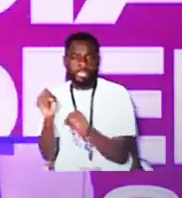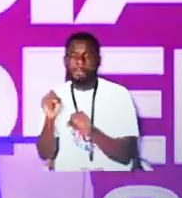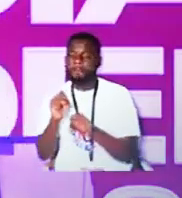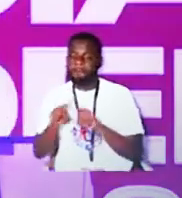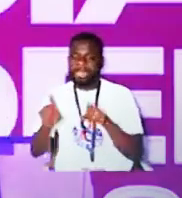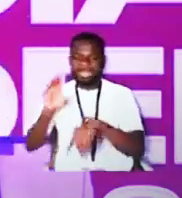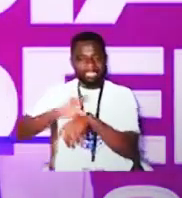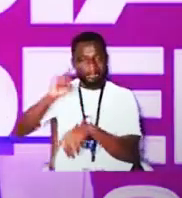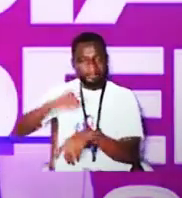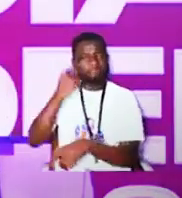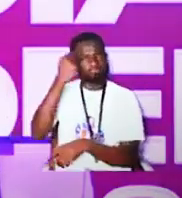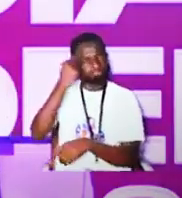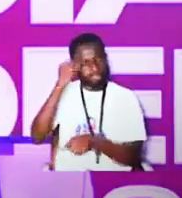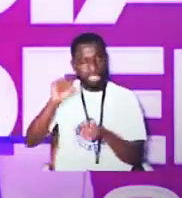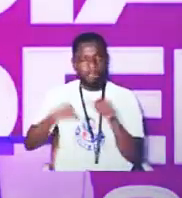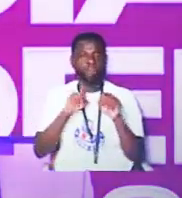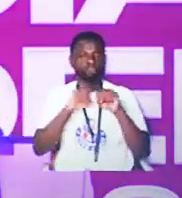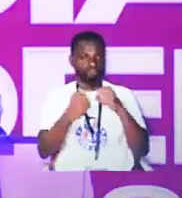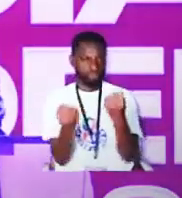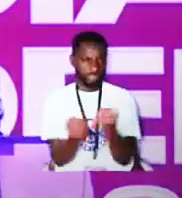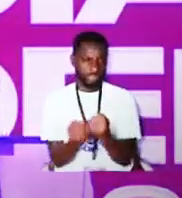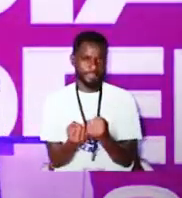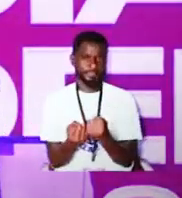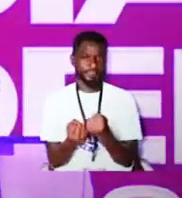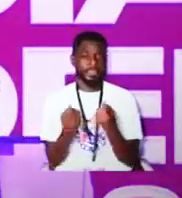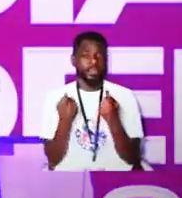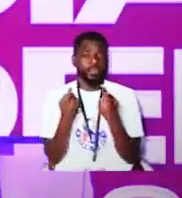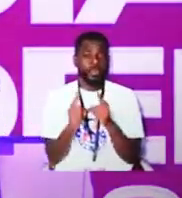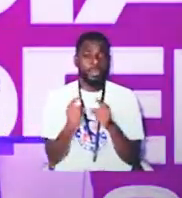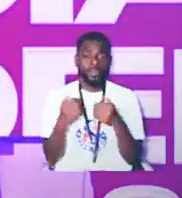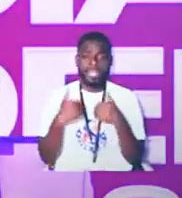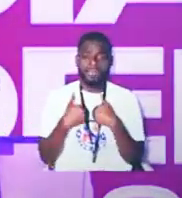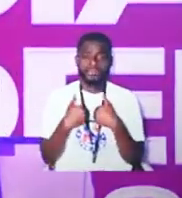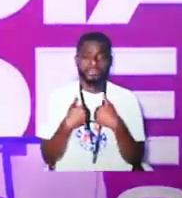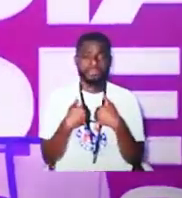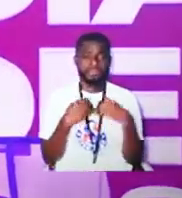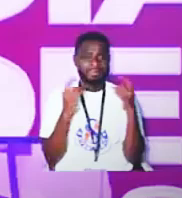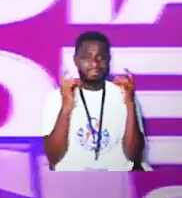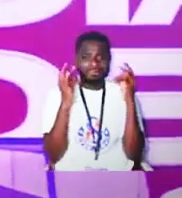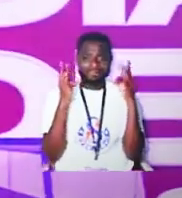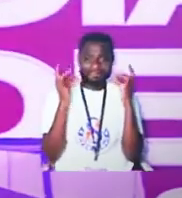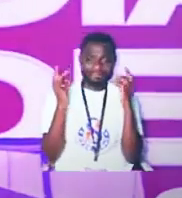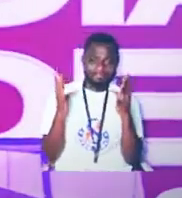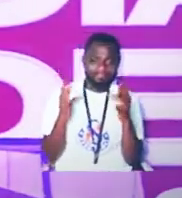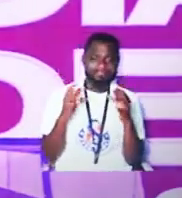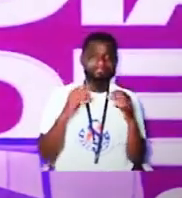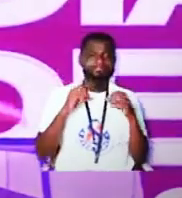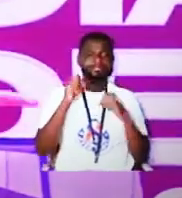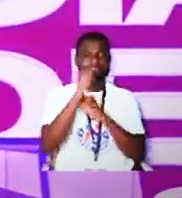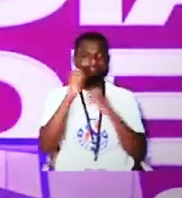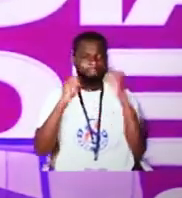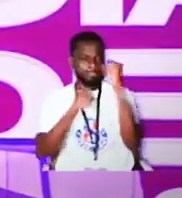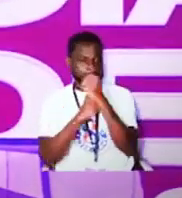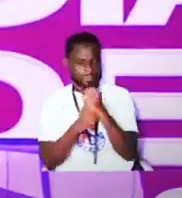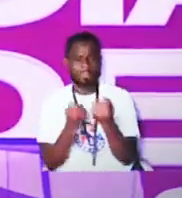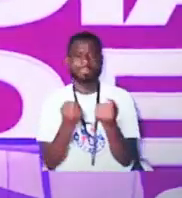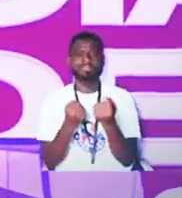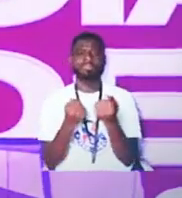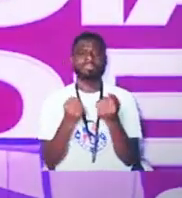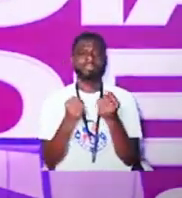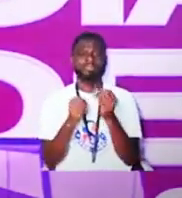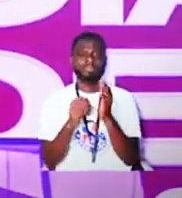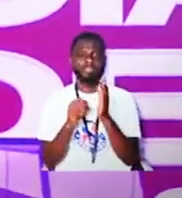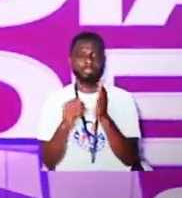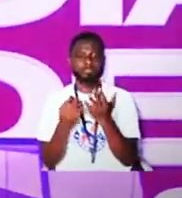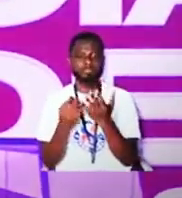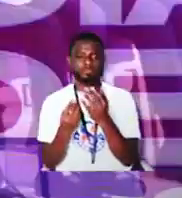about the society. When we have evil structures, it breeds dangerous people